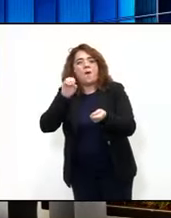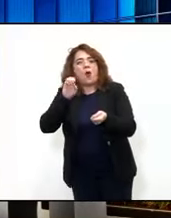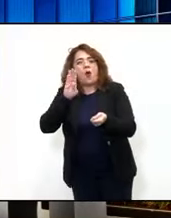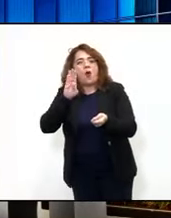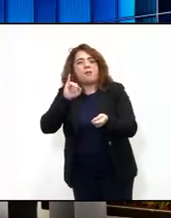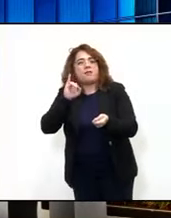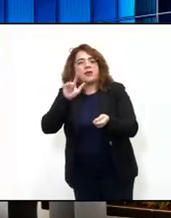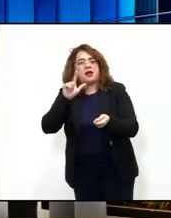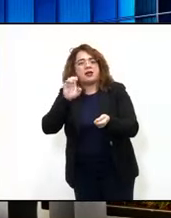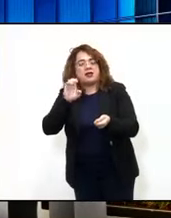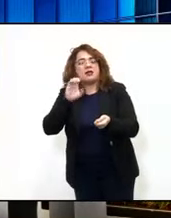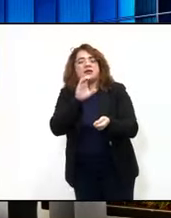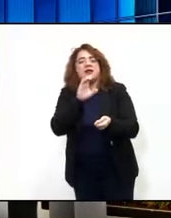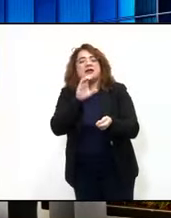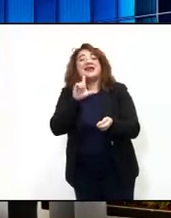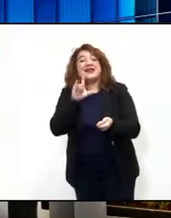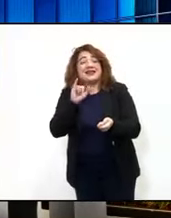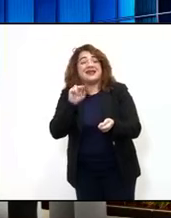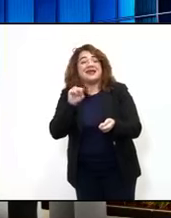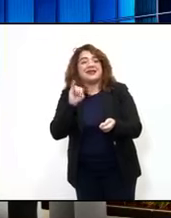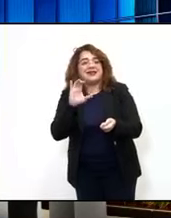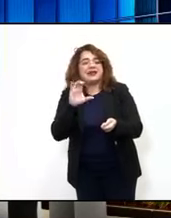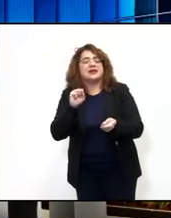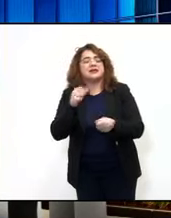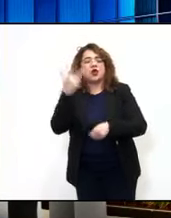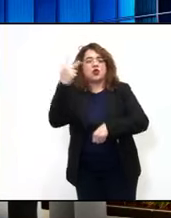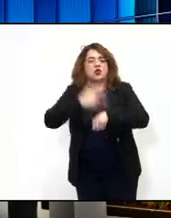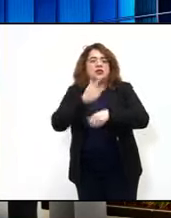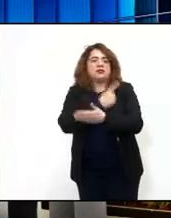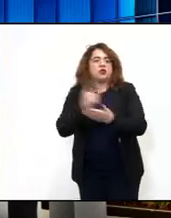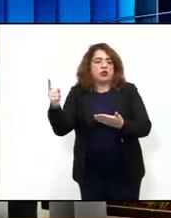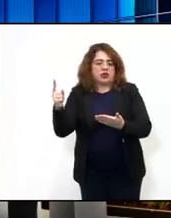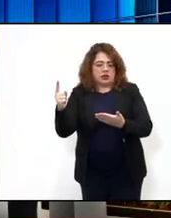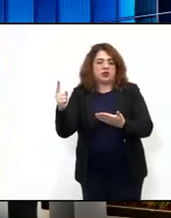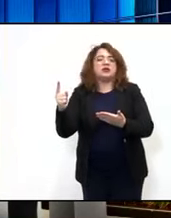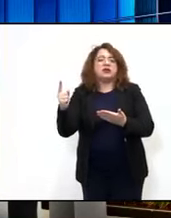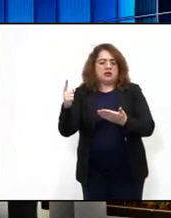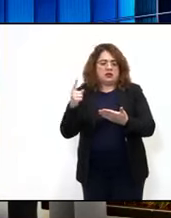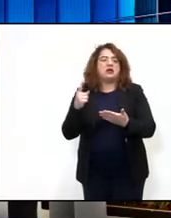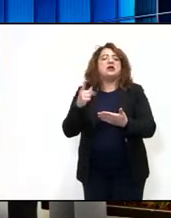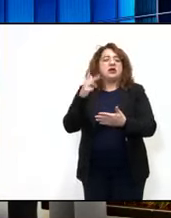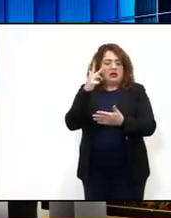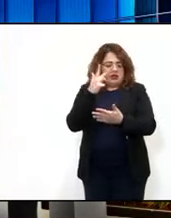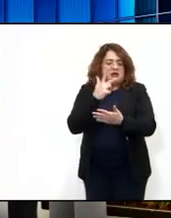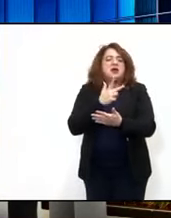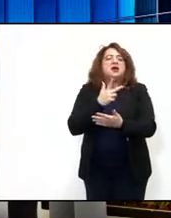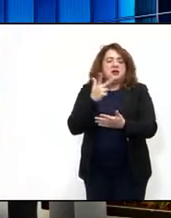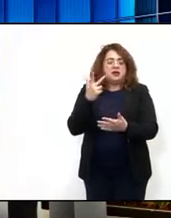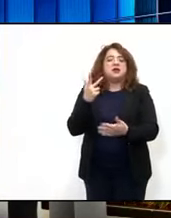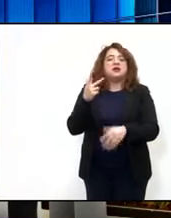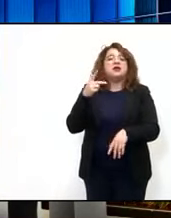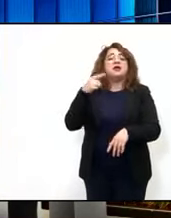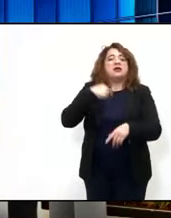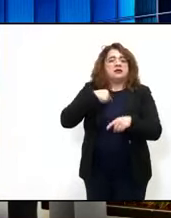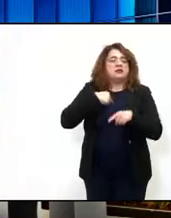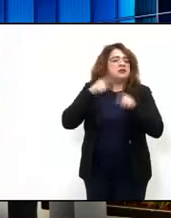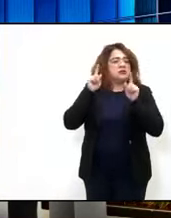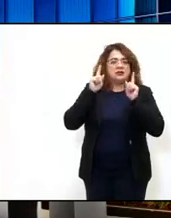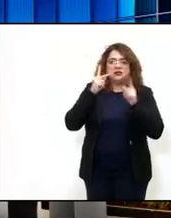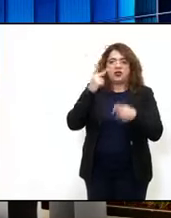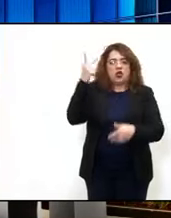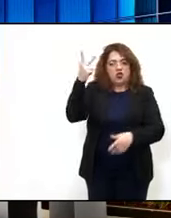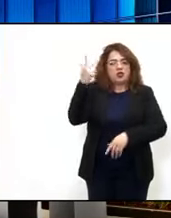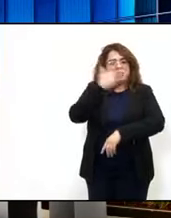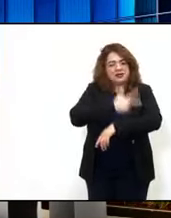mobile clinics at least 3 days a week in terms of our pop-up. So we would be in different parts of the community at least 3 days a